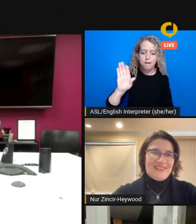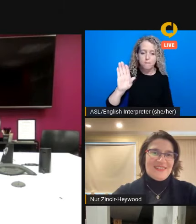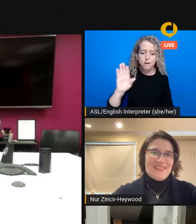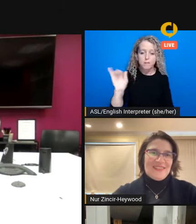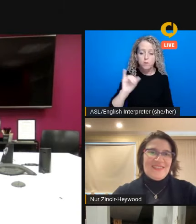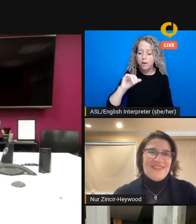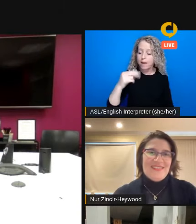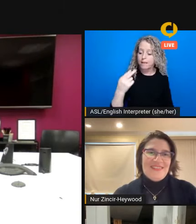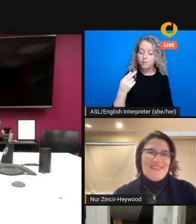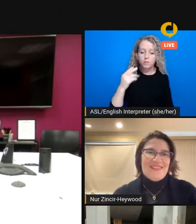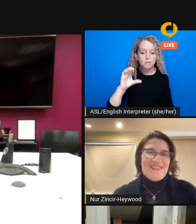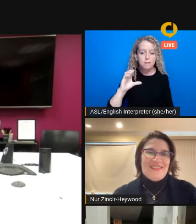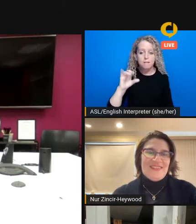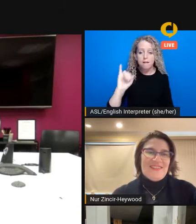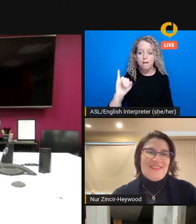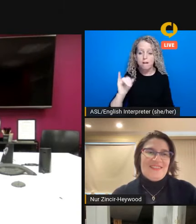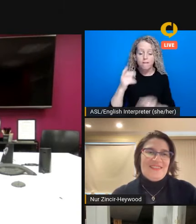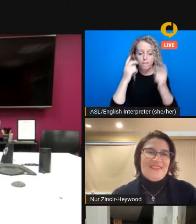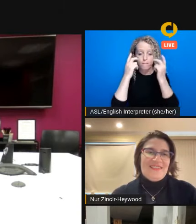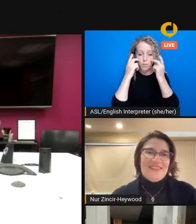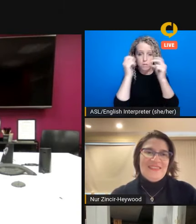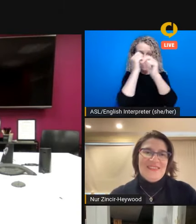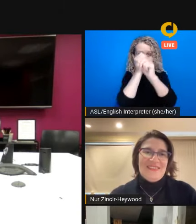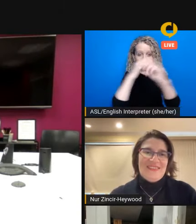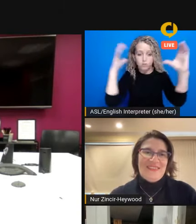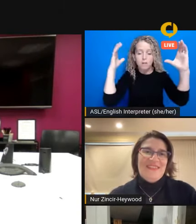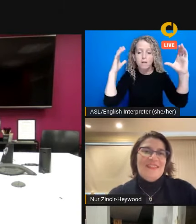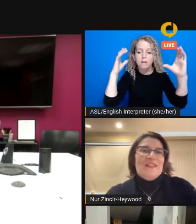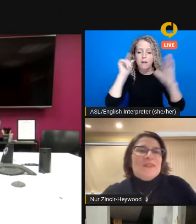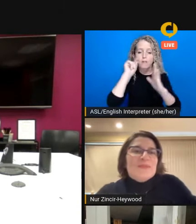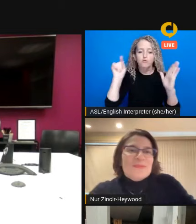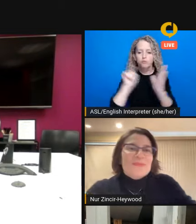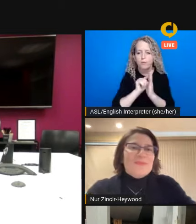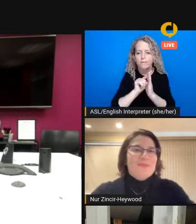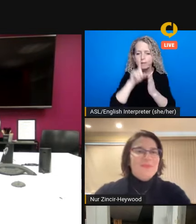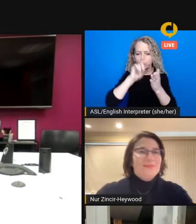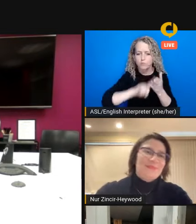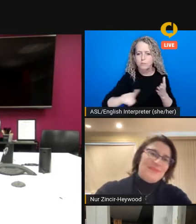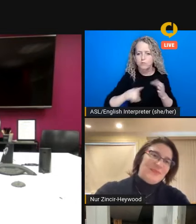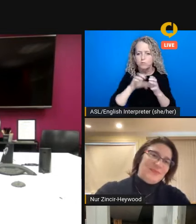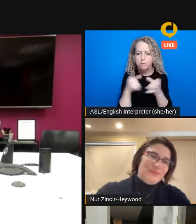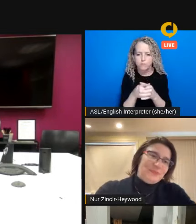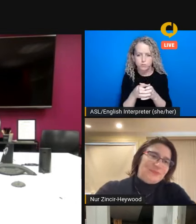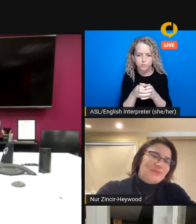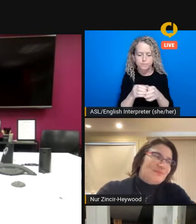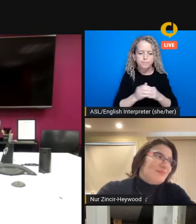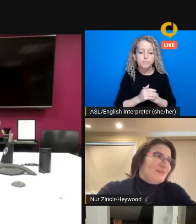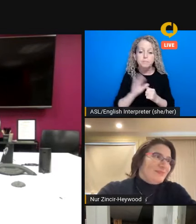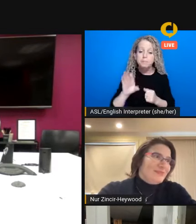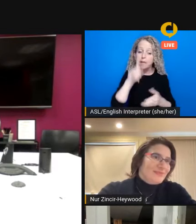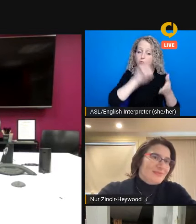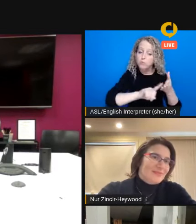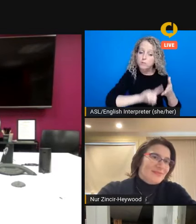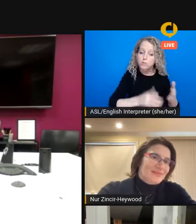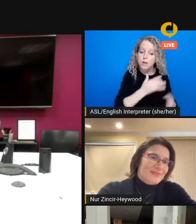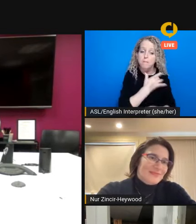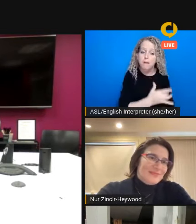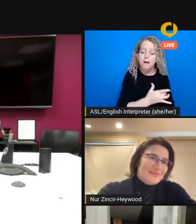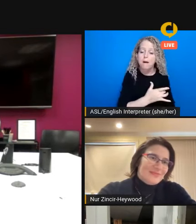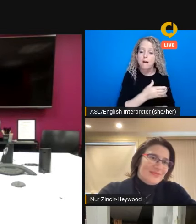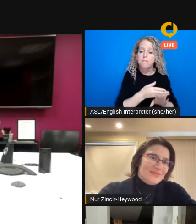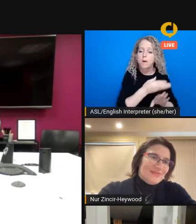HCI Visualization and Graphics Research Cluster. His research generally explores post-desktop